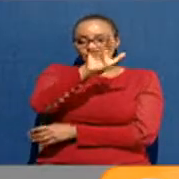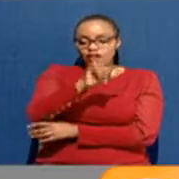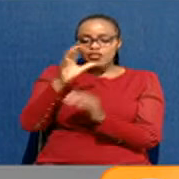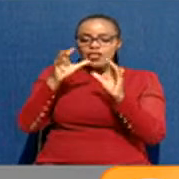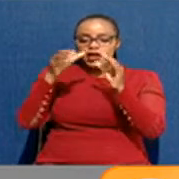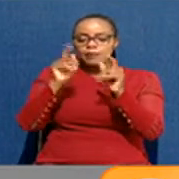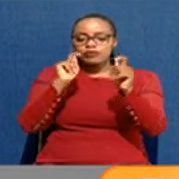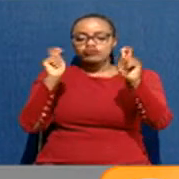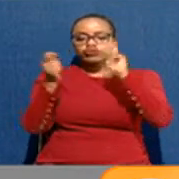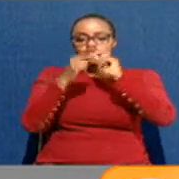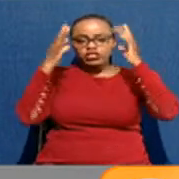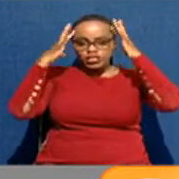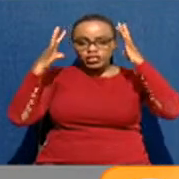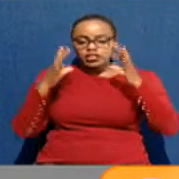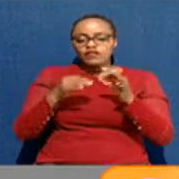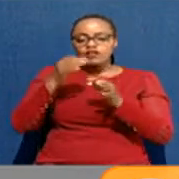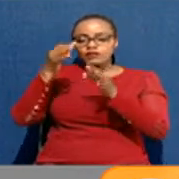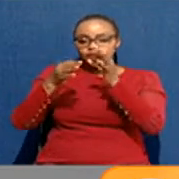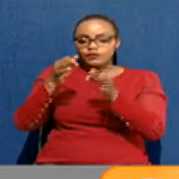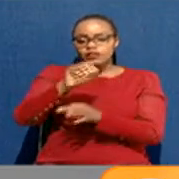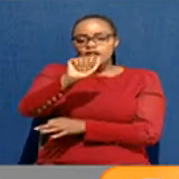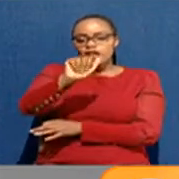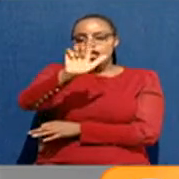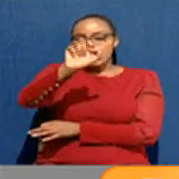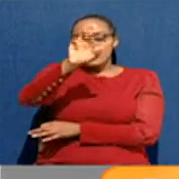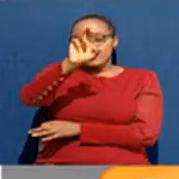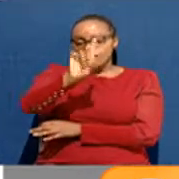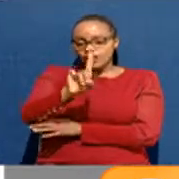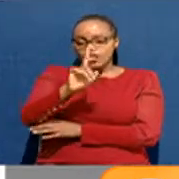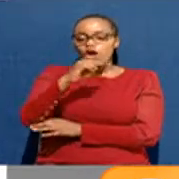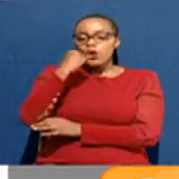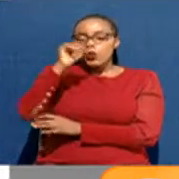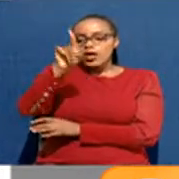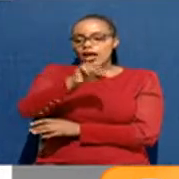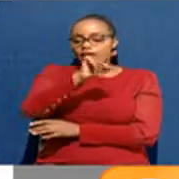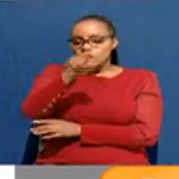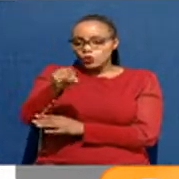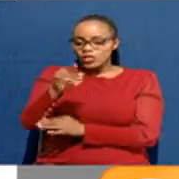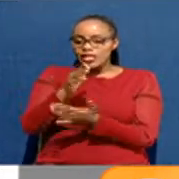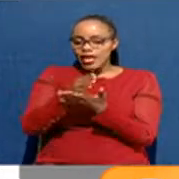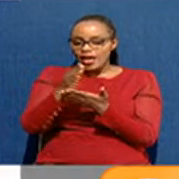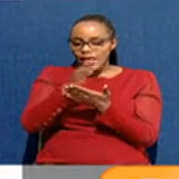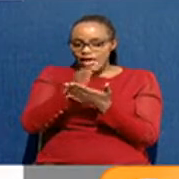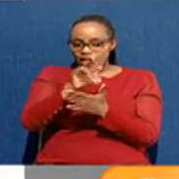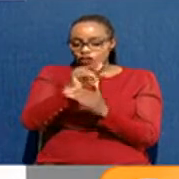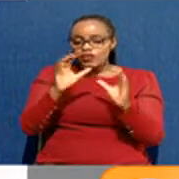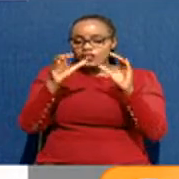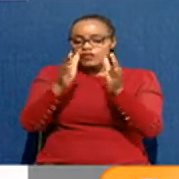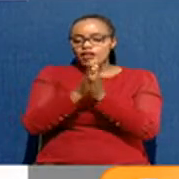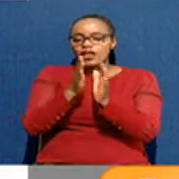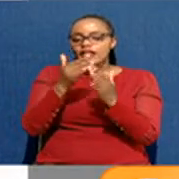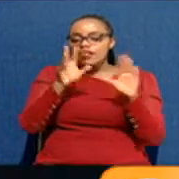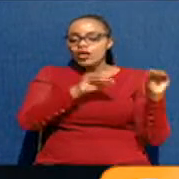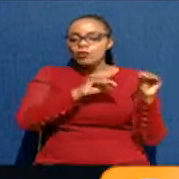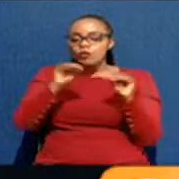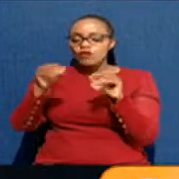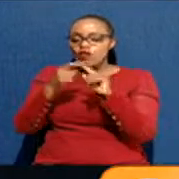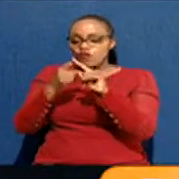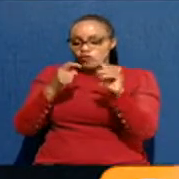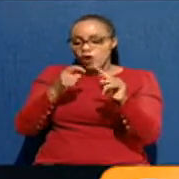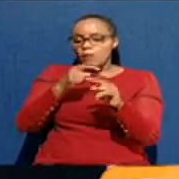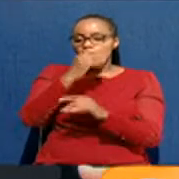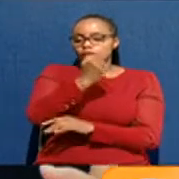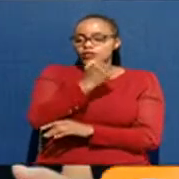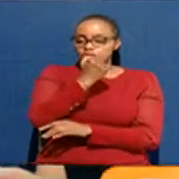to overturn the decision by Justice Alfred Mabea, which cancelled their lease and ordered they vacate the premises. West